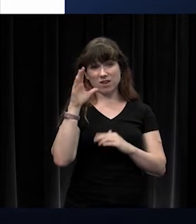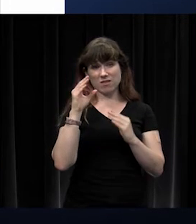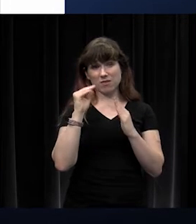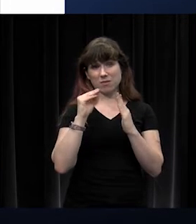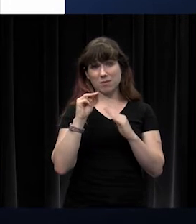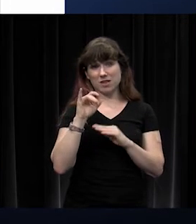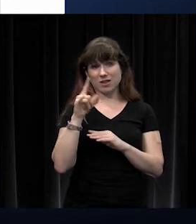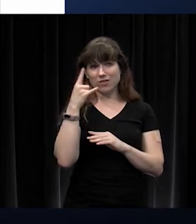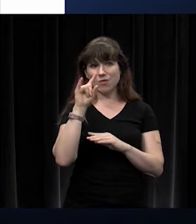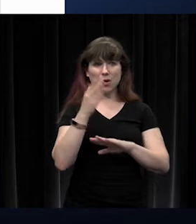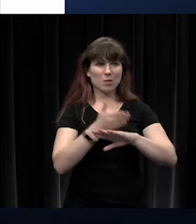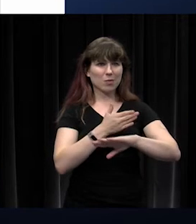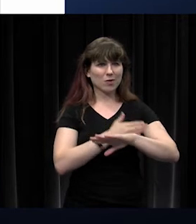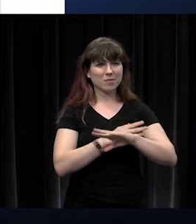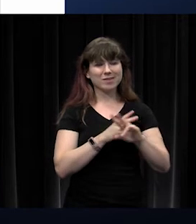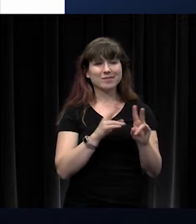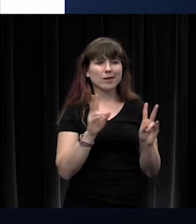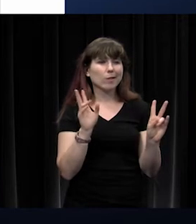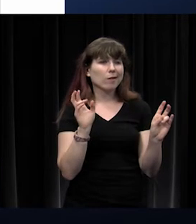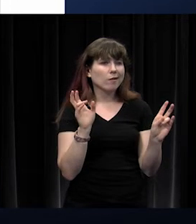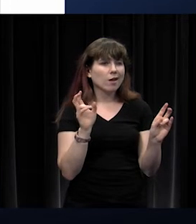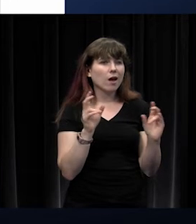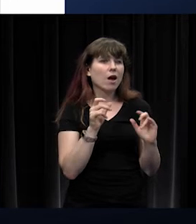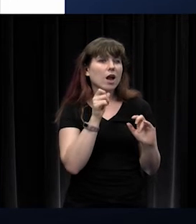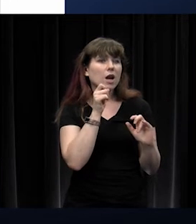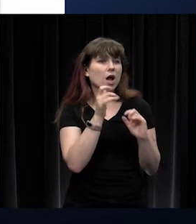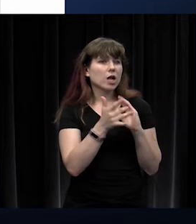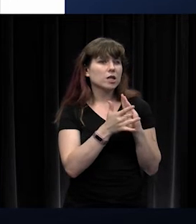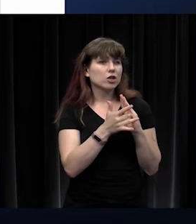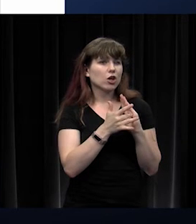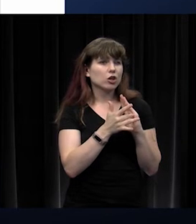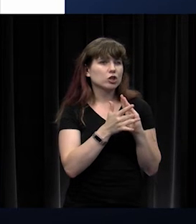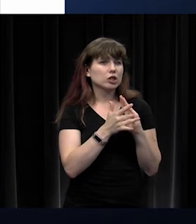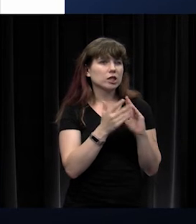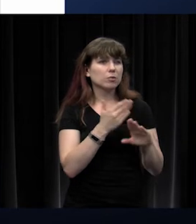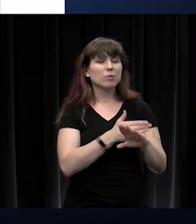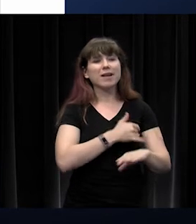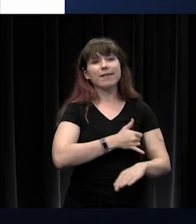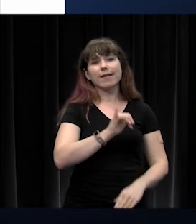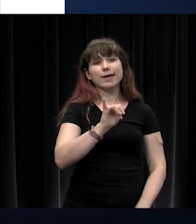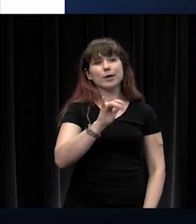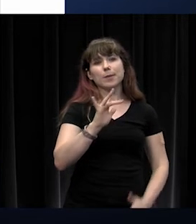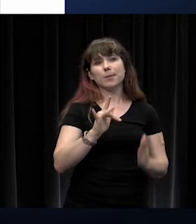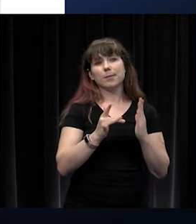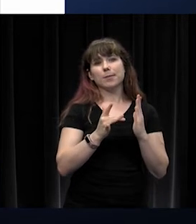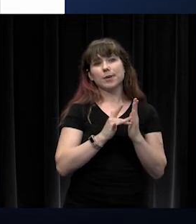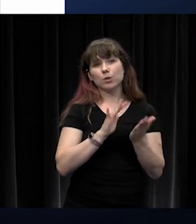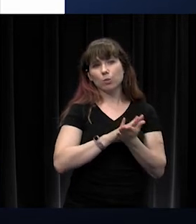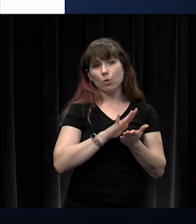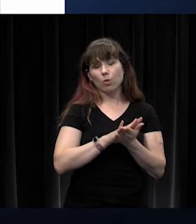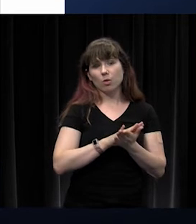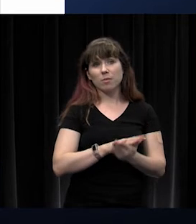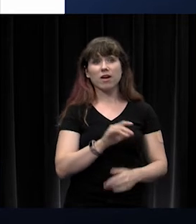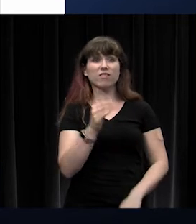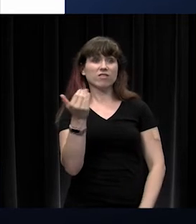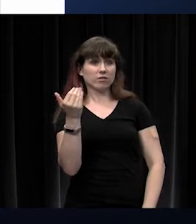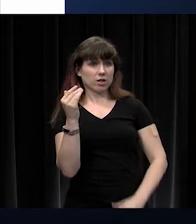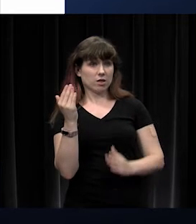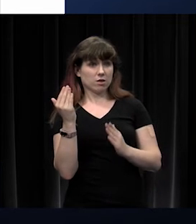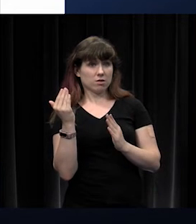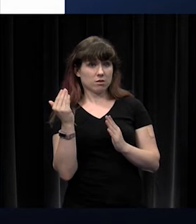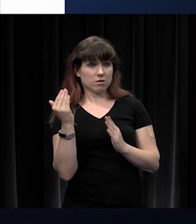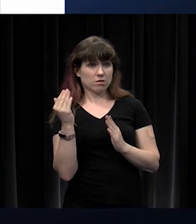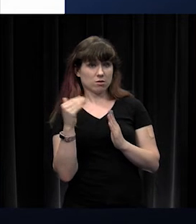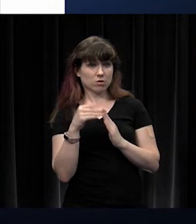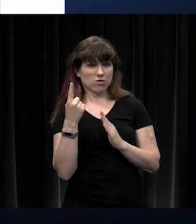improvements, which I would call non-technology improvements, like the middle school number 10. $15 million of it's related to technology improvements. And I do